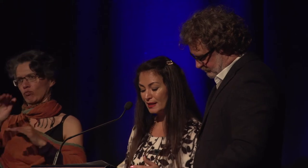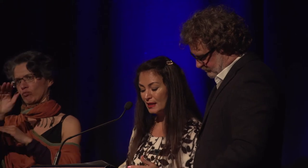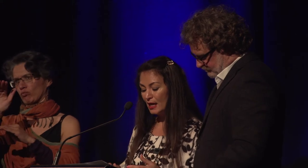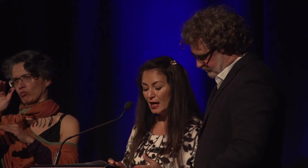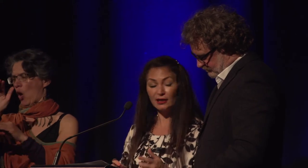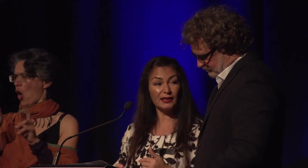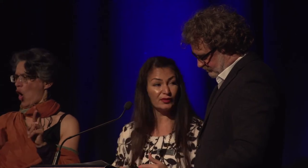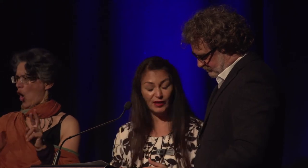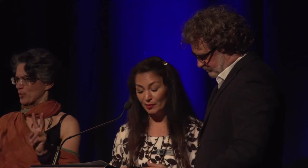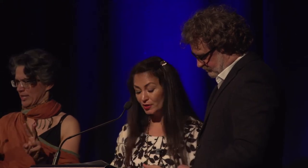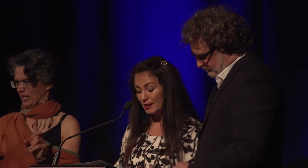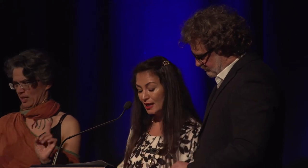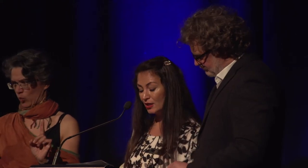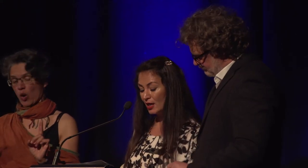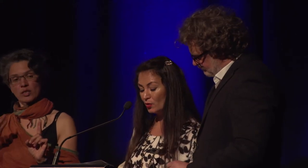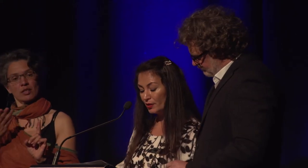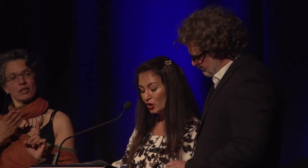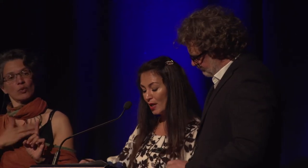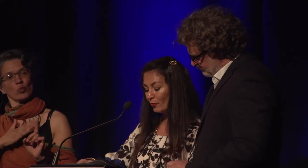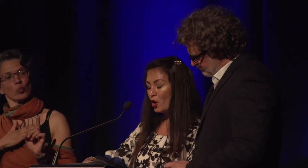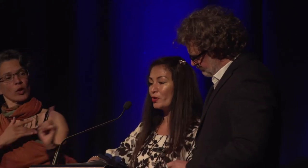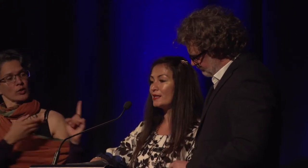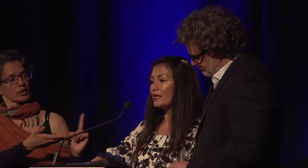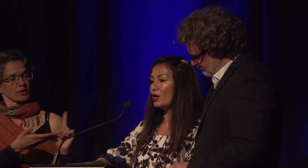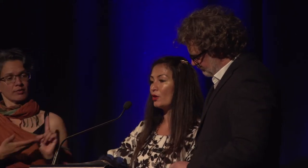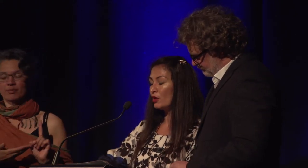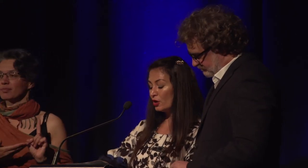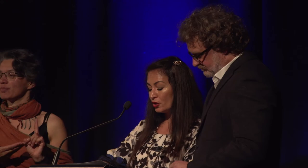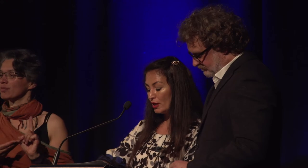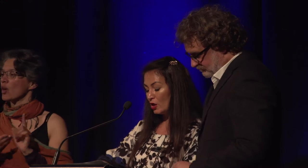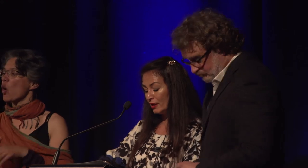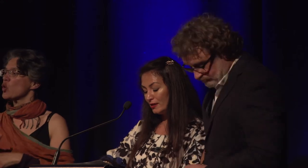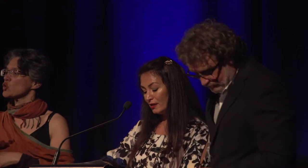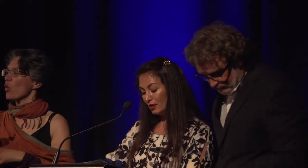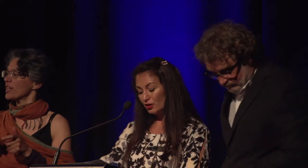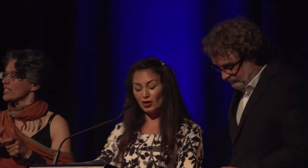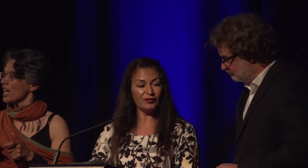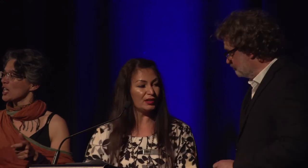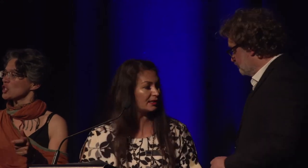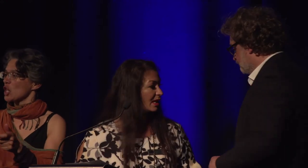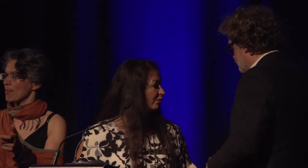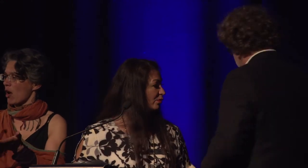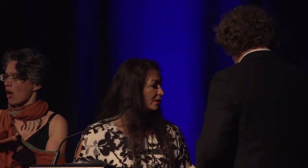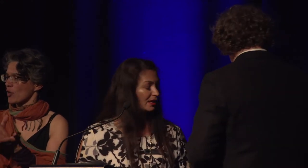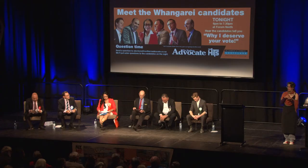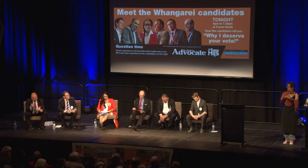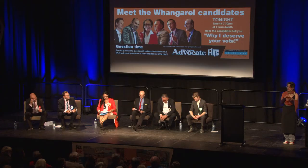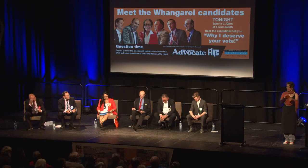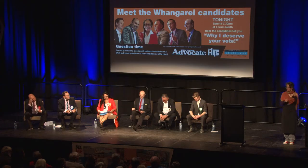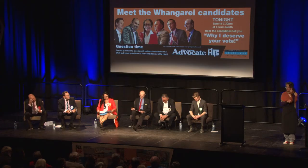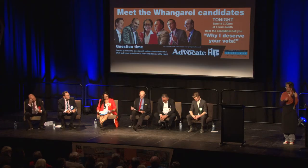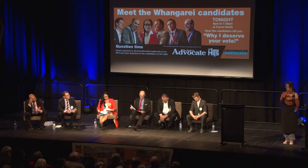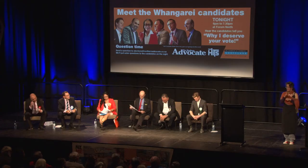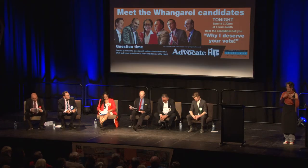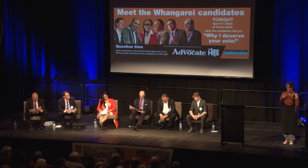to see. I'd like to invite up onto the stage our Northland Chamber of Commerce CEO, Tony Collins. Tony, if you'd like to come forward and ask some